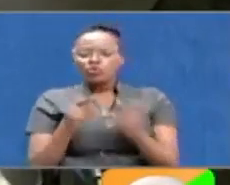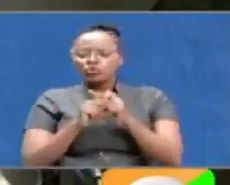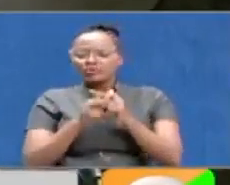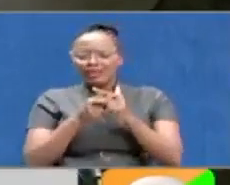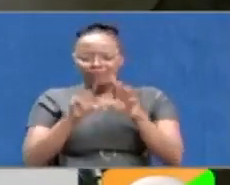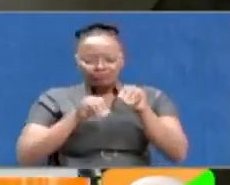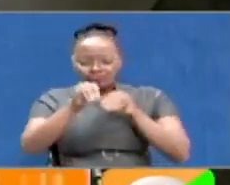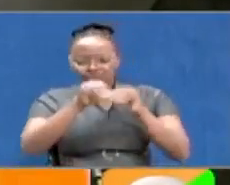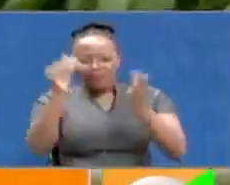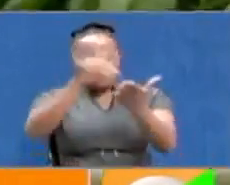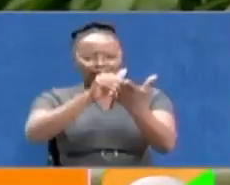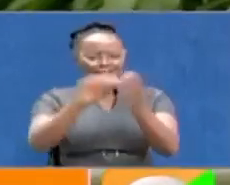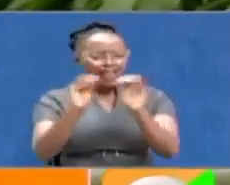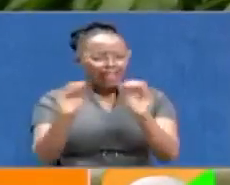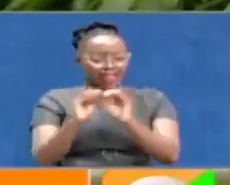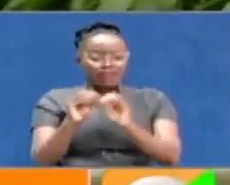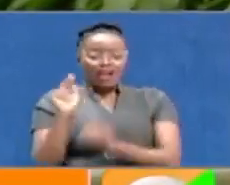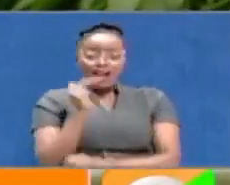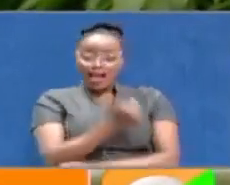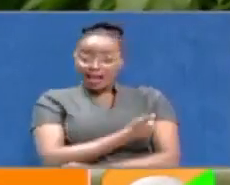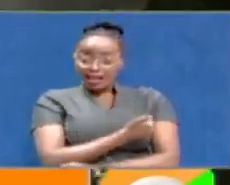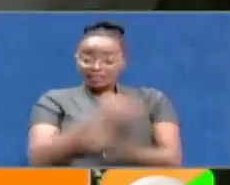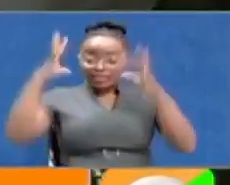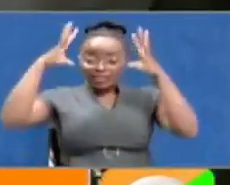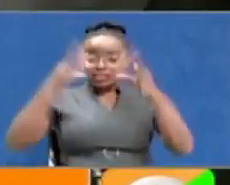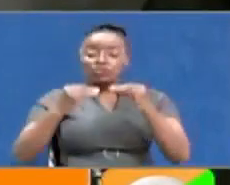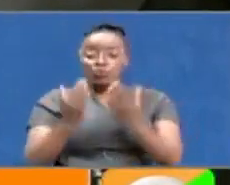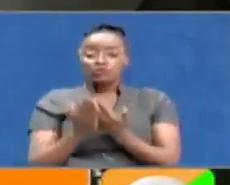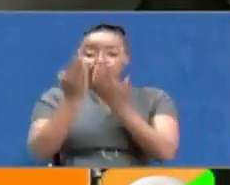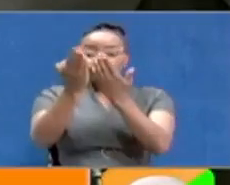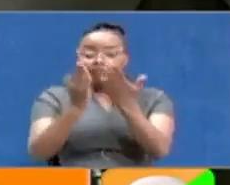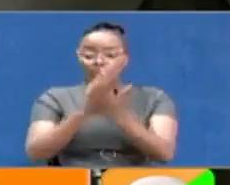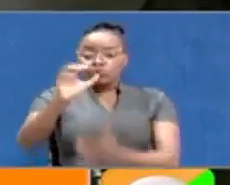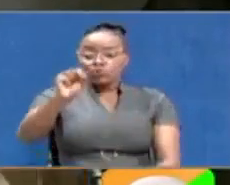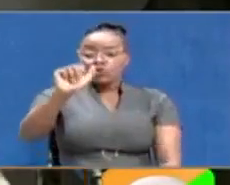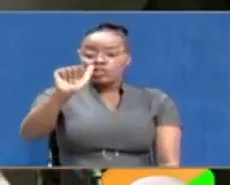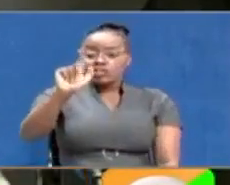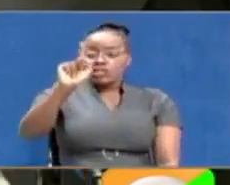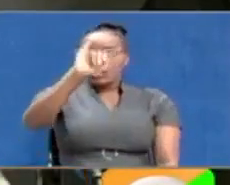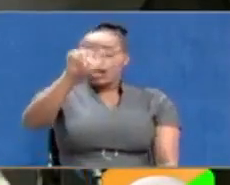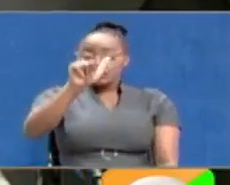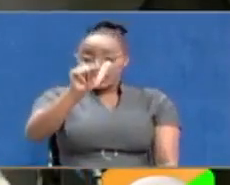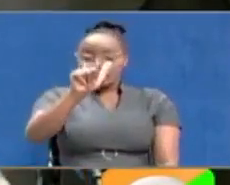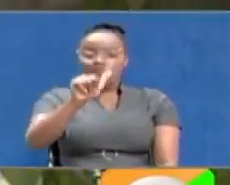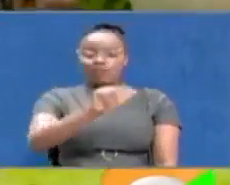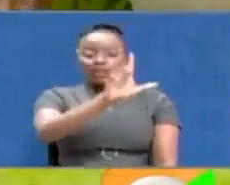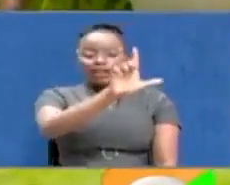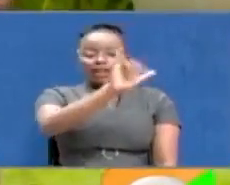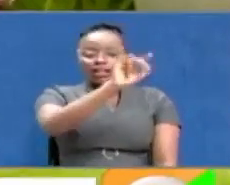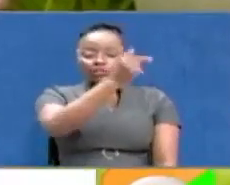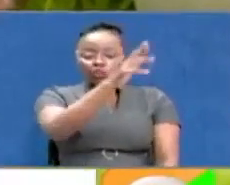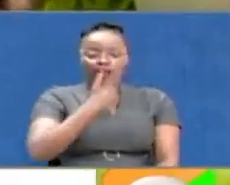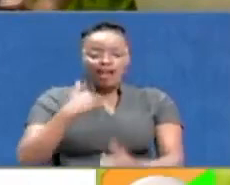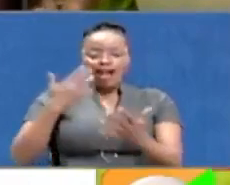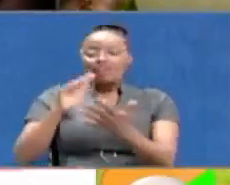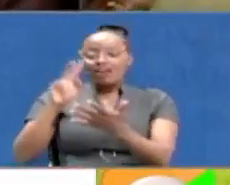anything again from the scratch. Our position was represented by Senator Sakajas. Linturi has come with a variation. We